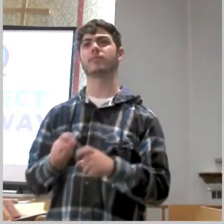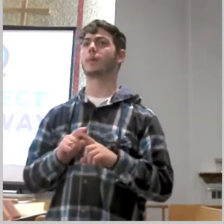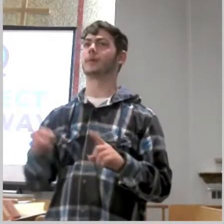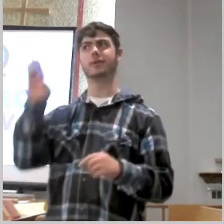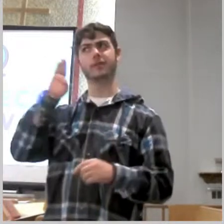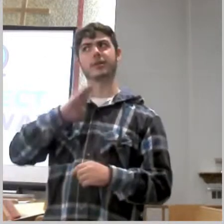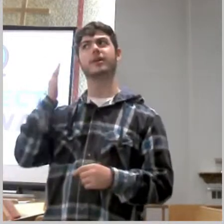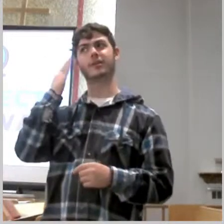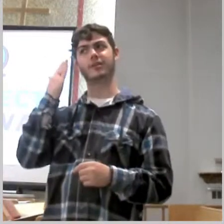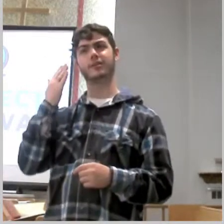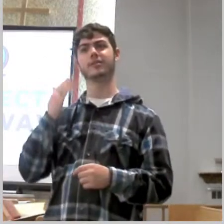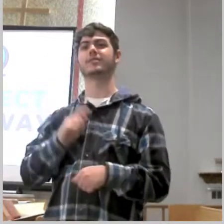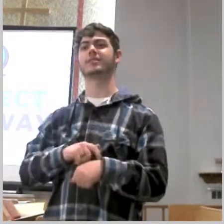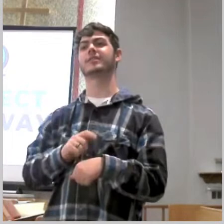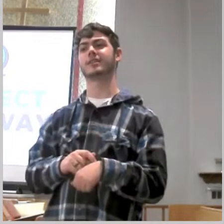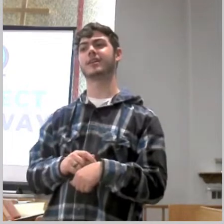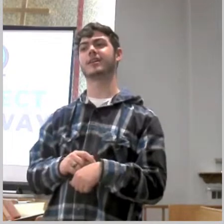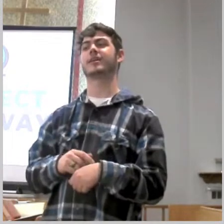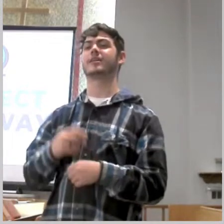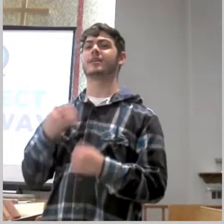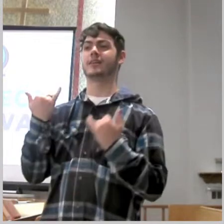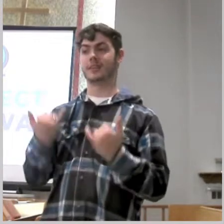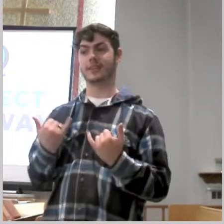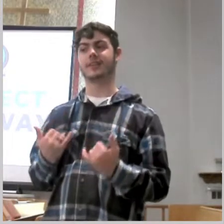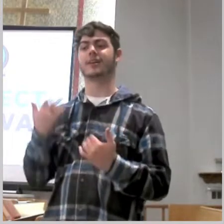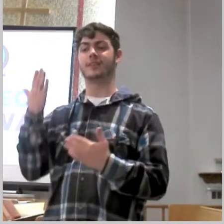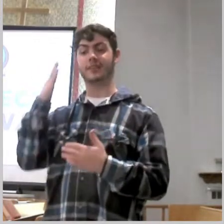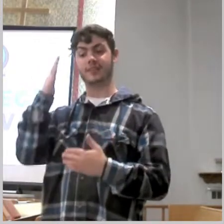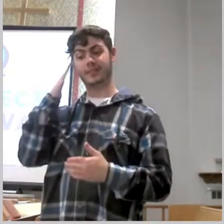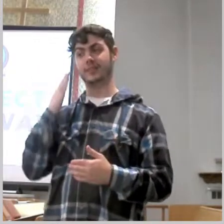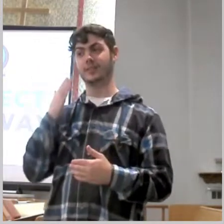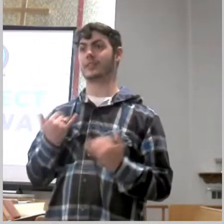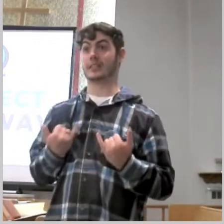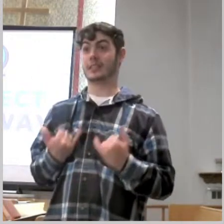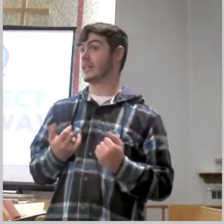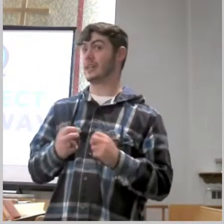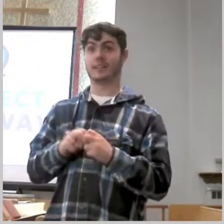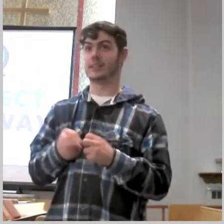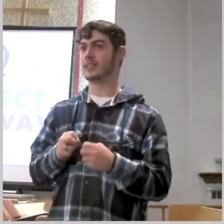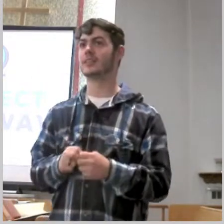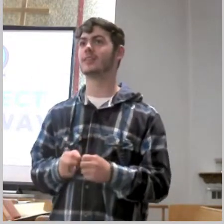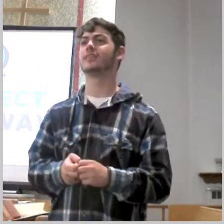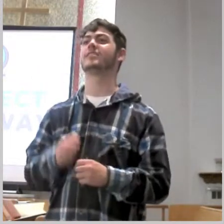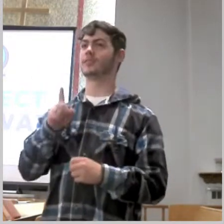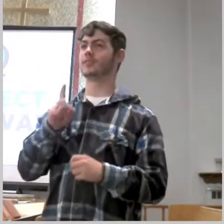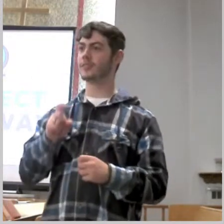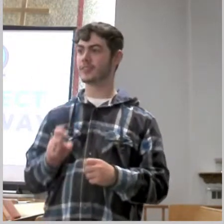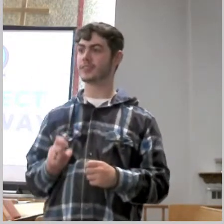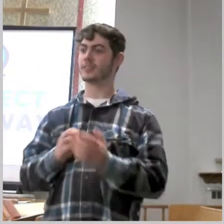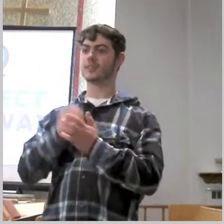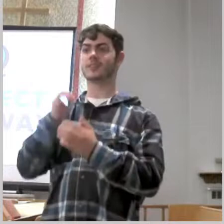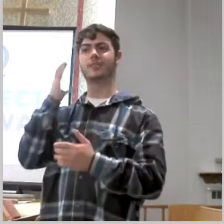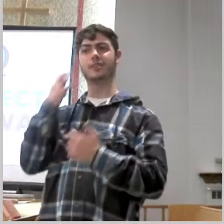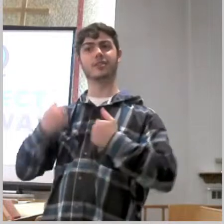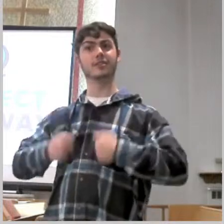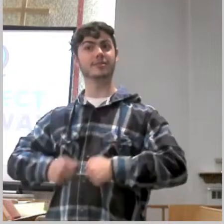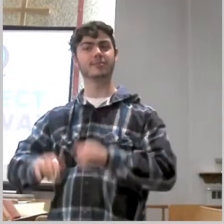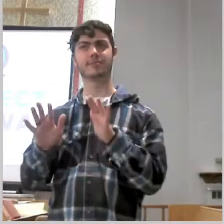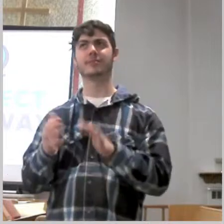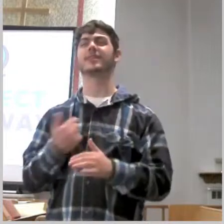it during a season where He said, okay, it's not going to be easy for you, because you're going to have to learn to do some things here. So I thank